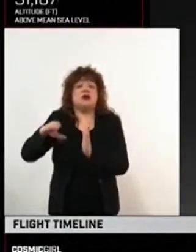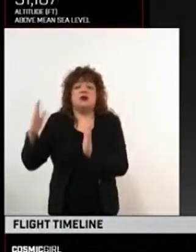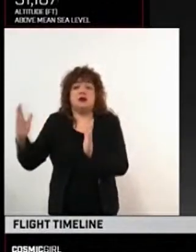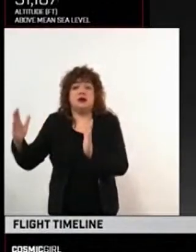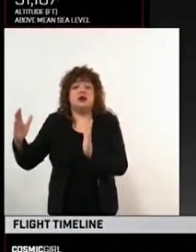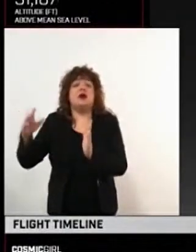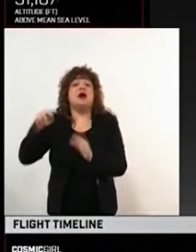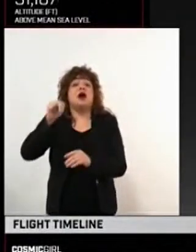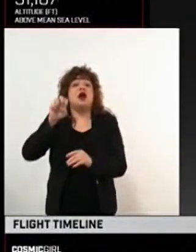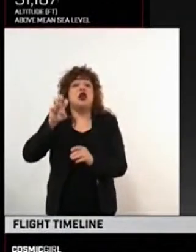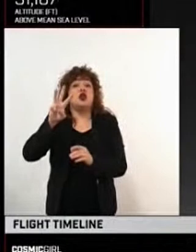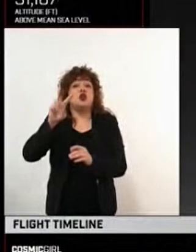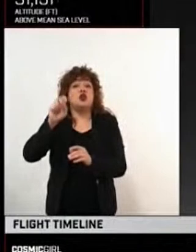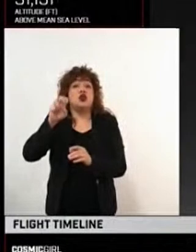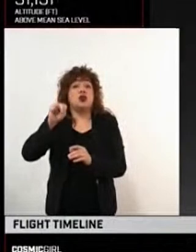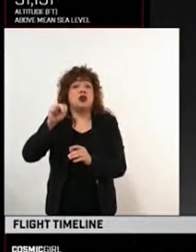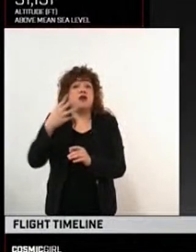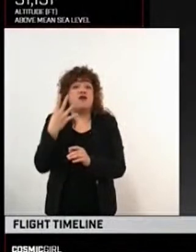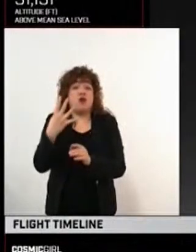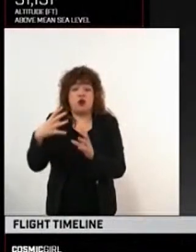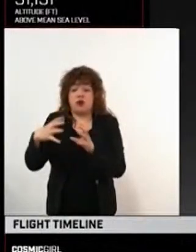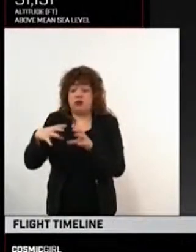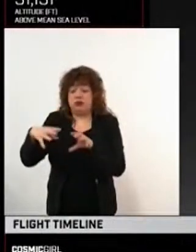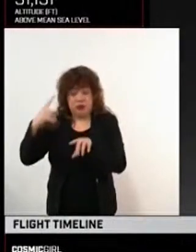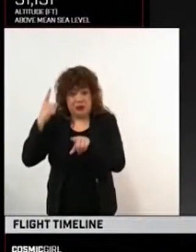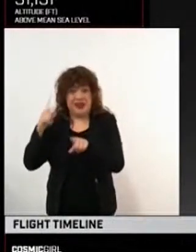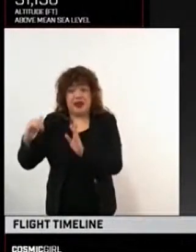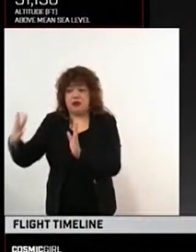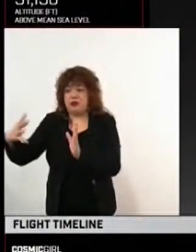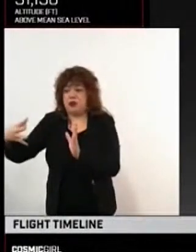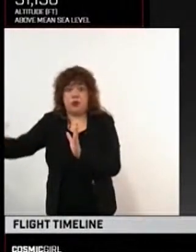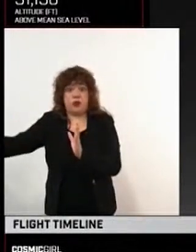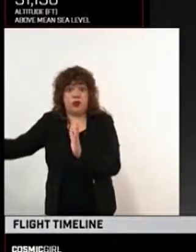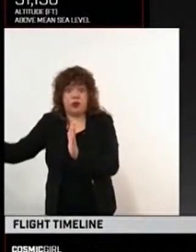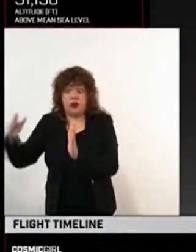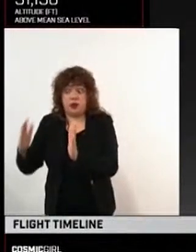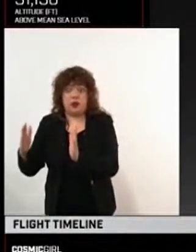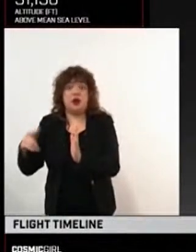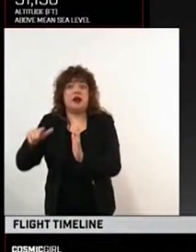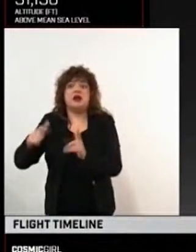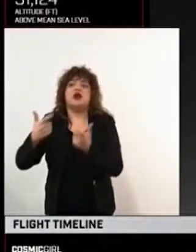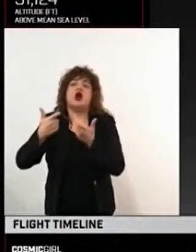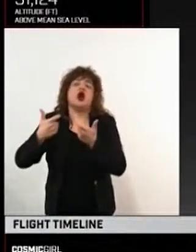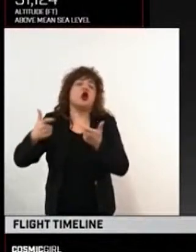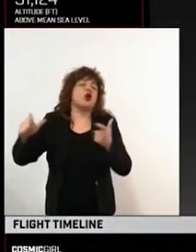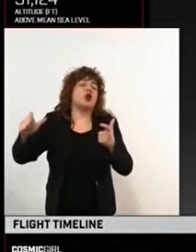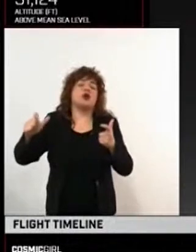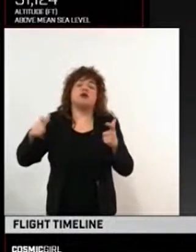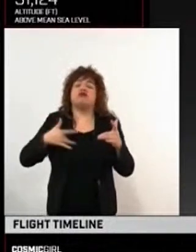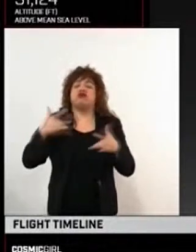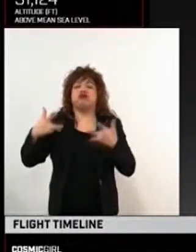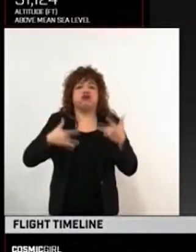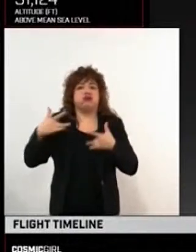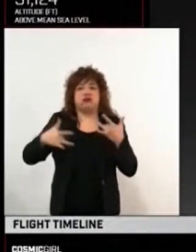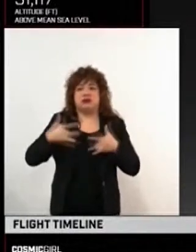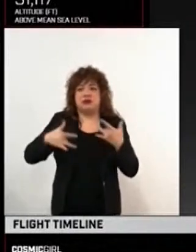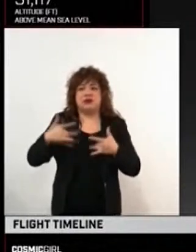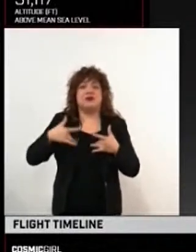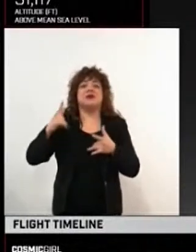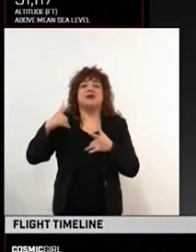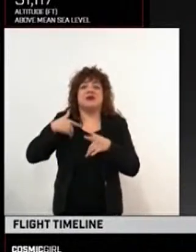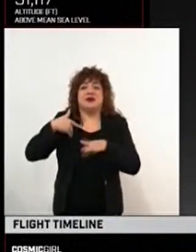Newton 4, will begin its first run phase. At this point, we will have reached a huge milestone for our mission and will have made it to